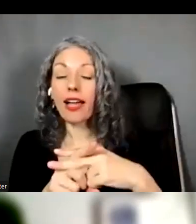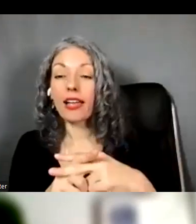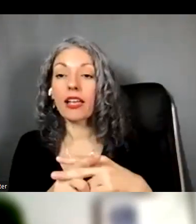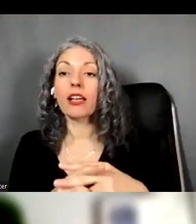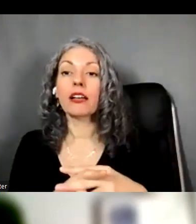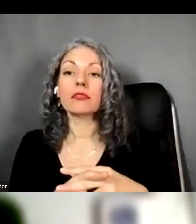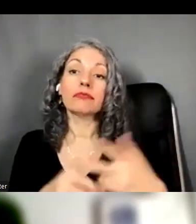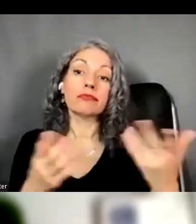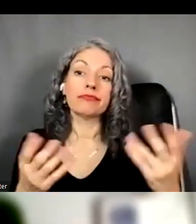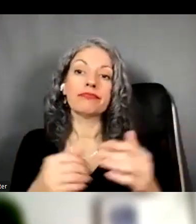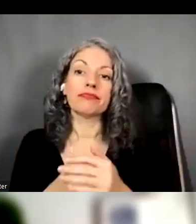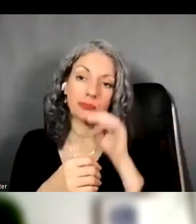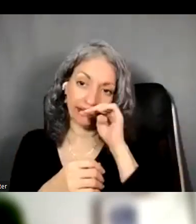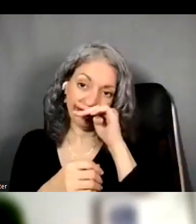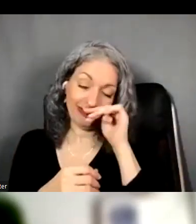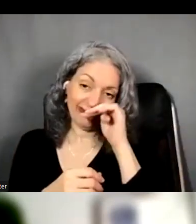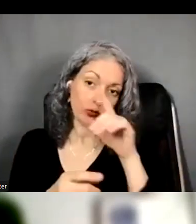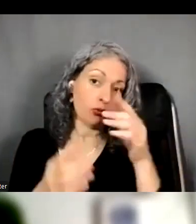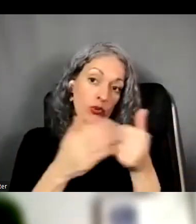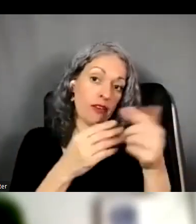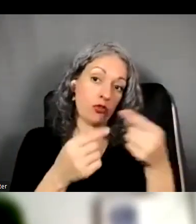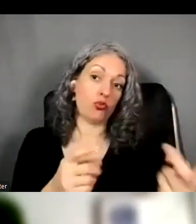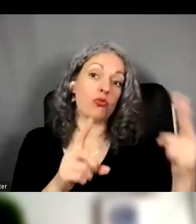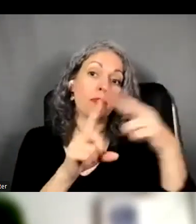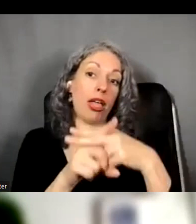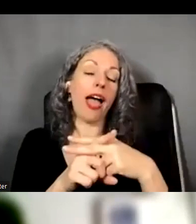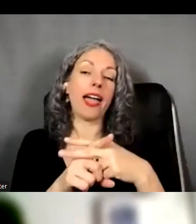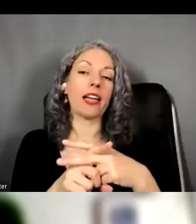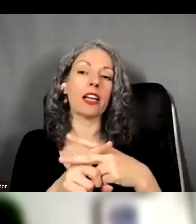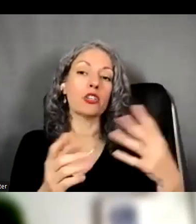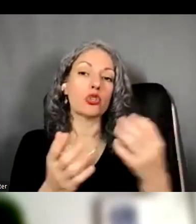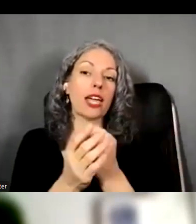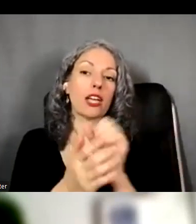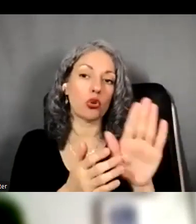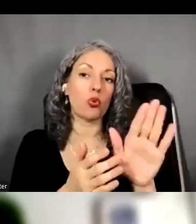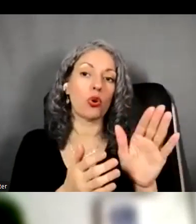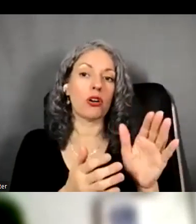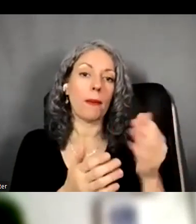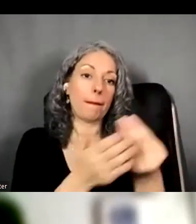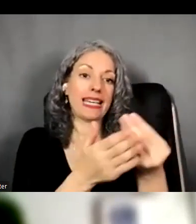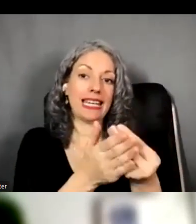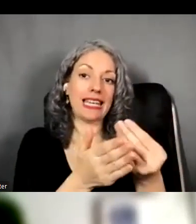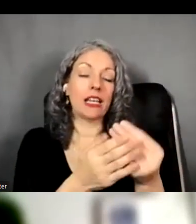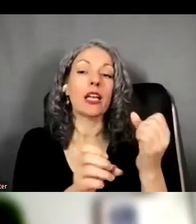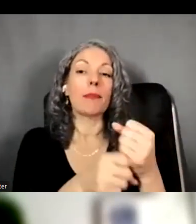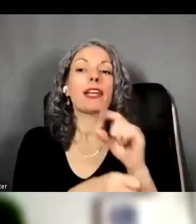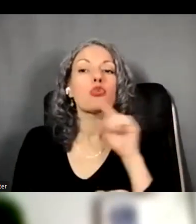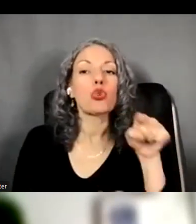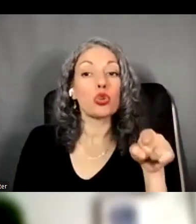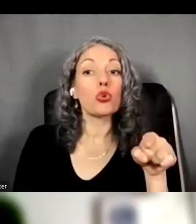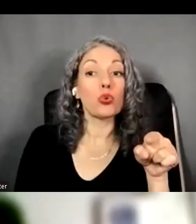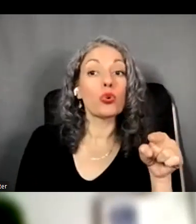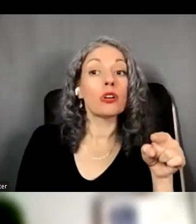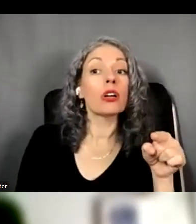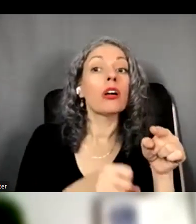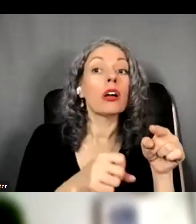to, whenever you submit your application to when you get your award, just to make sure that you are keeping track